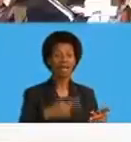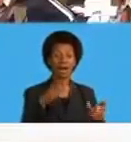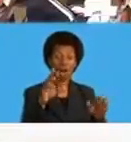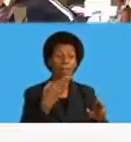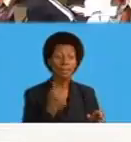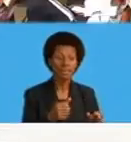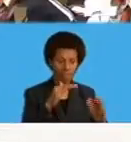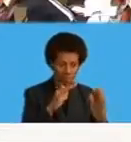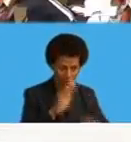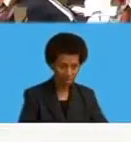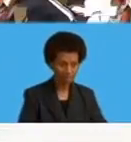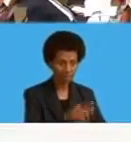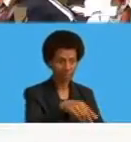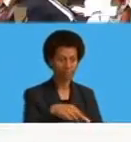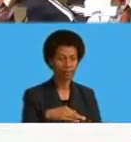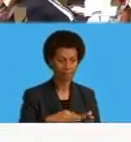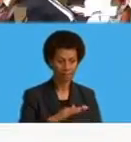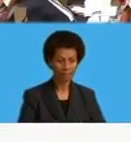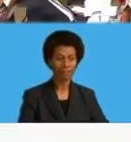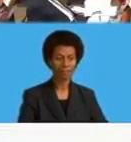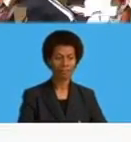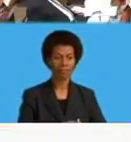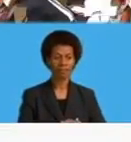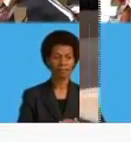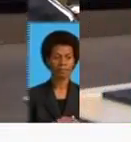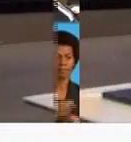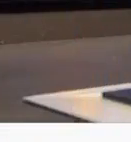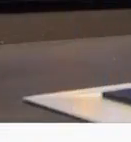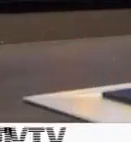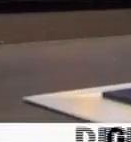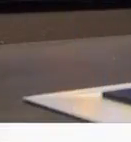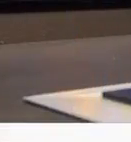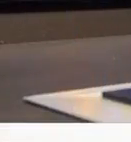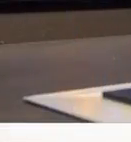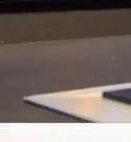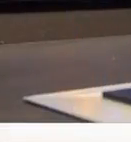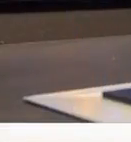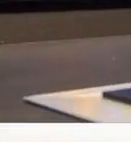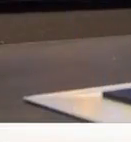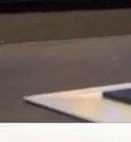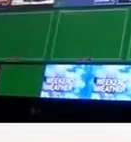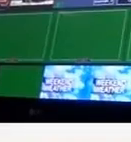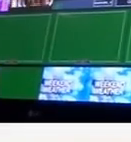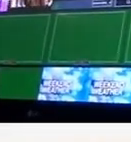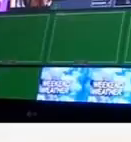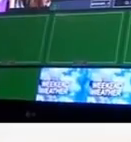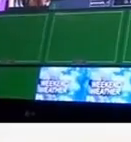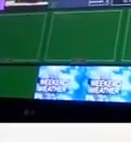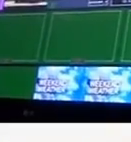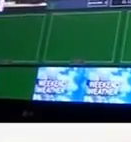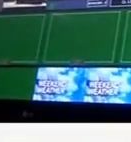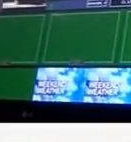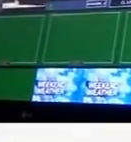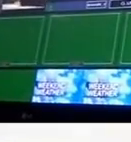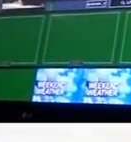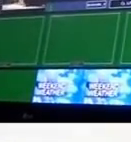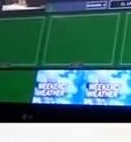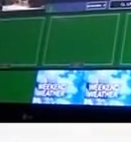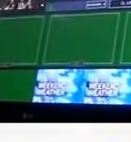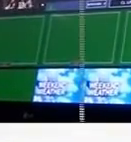In the news, MPs clash over Corvus allocation. Digital television to benefit all Fijians.